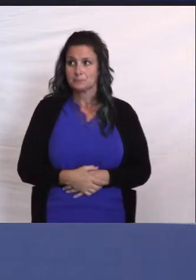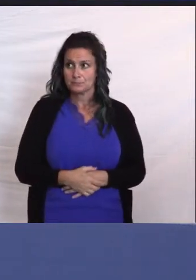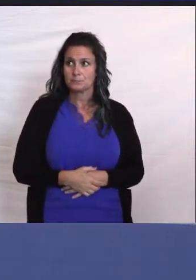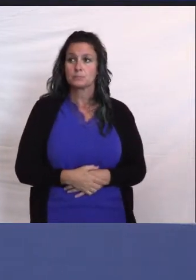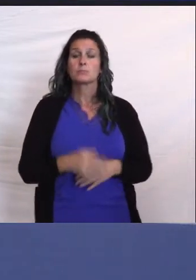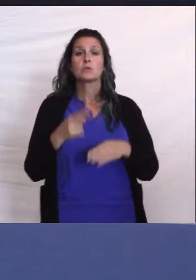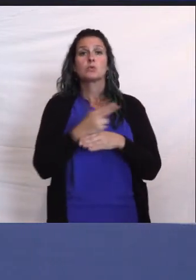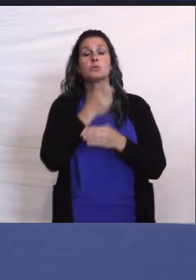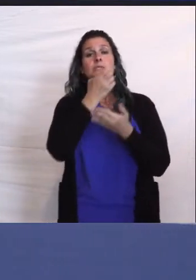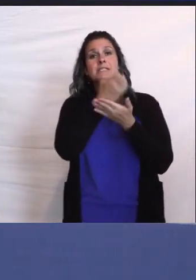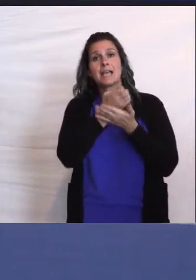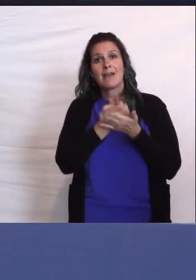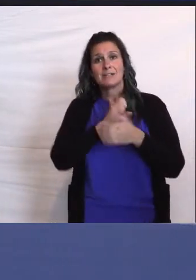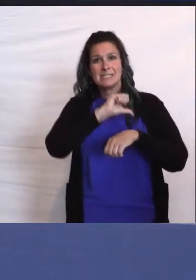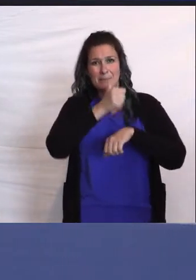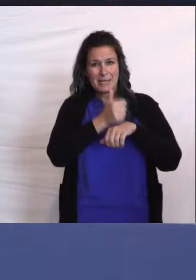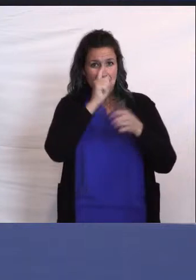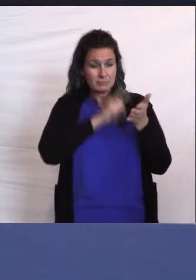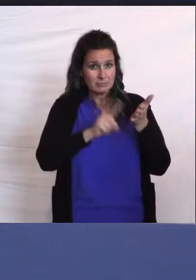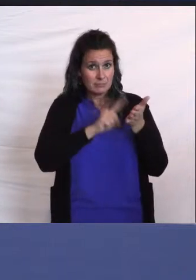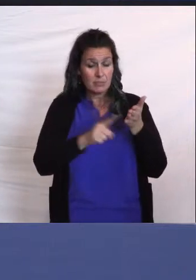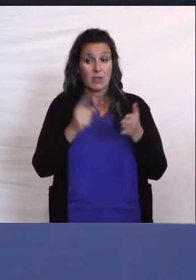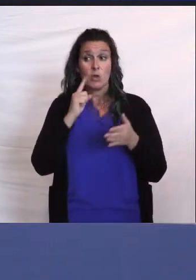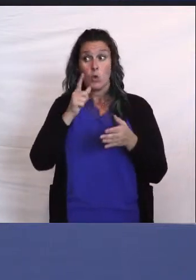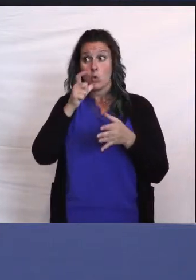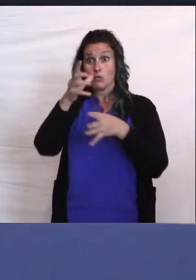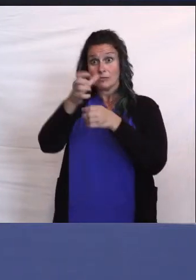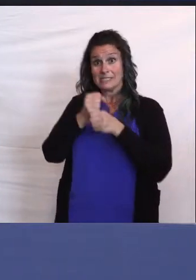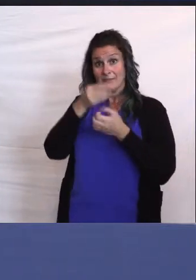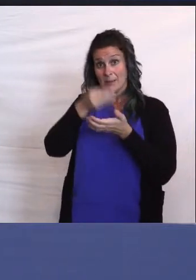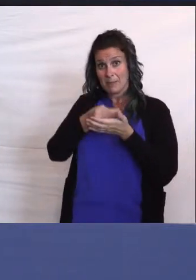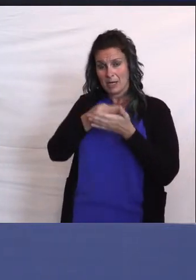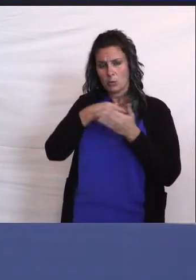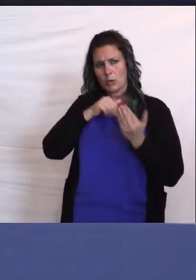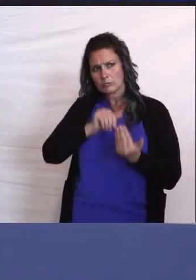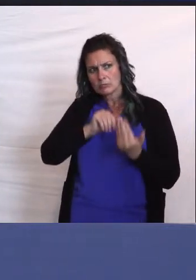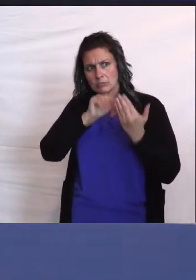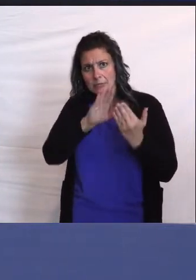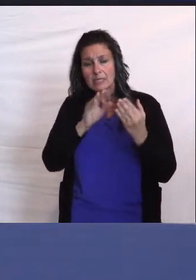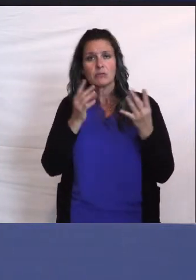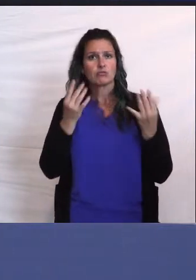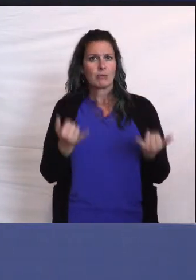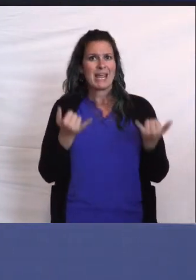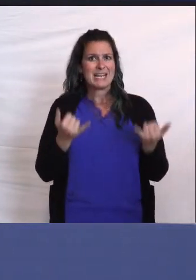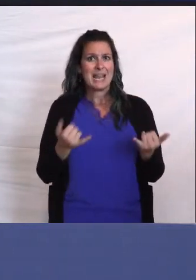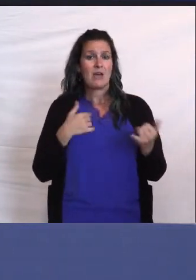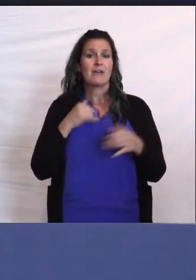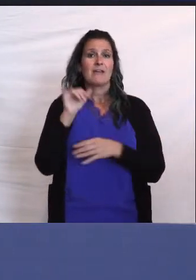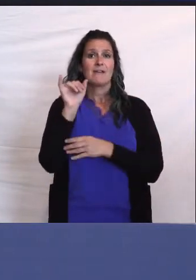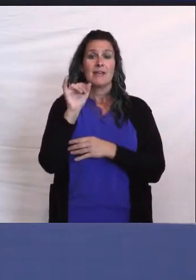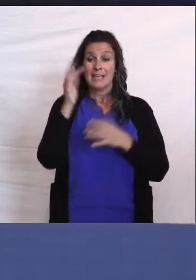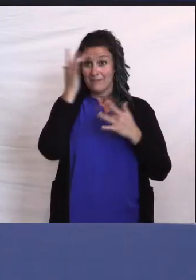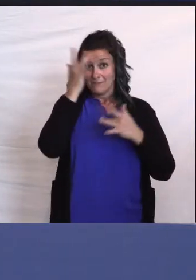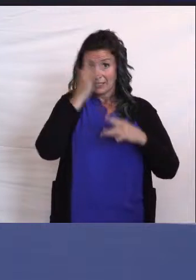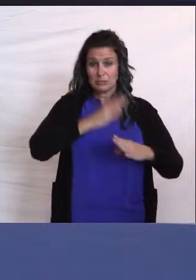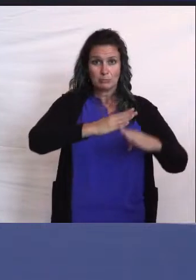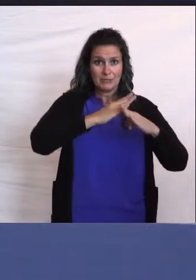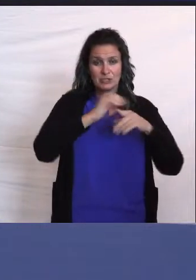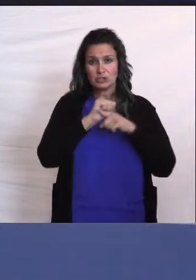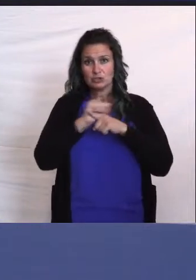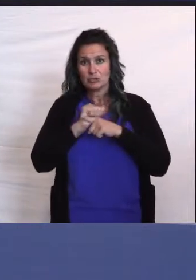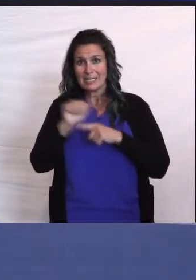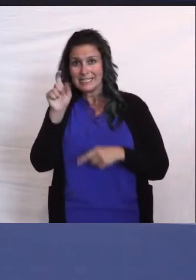evidence-based protocols, the grantees' work will address immediate infection prevention training needs to a diverse set of healthcare providers